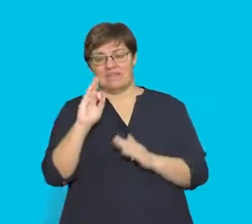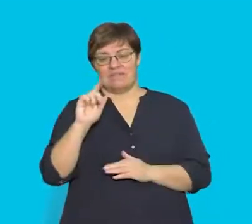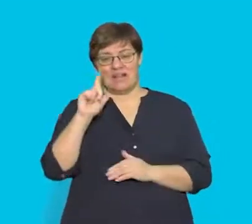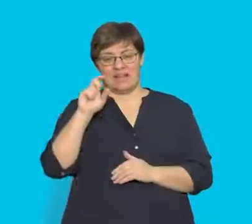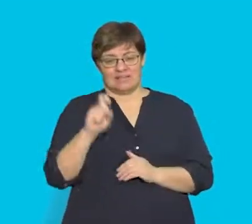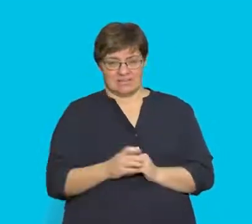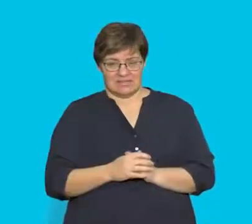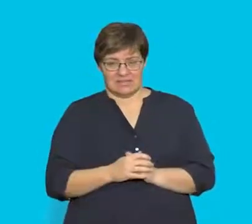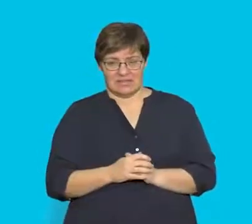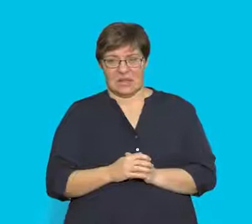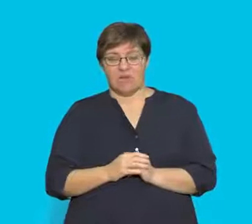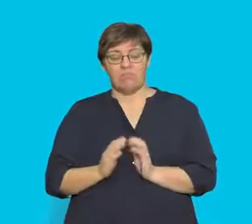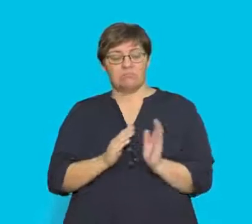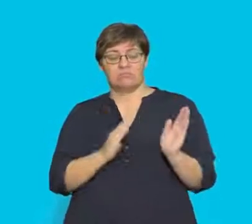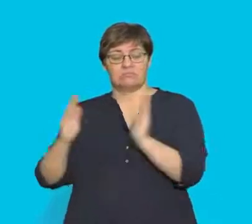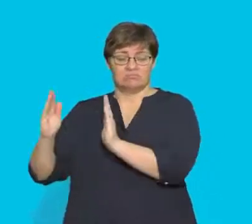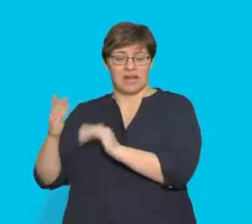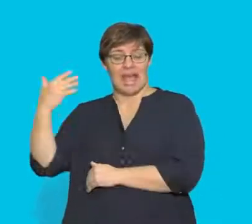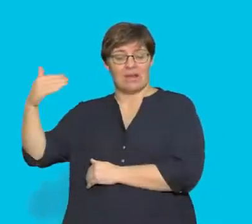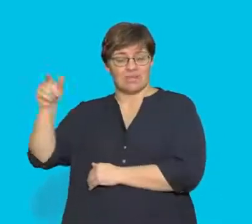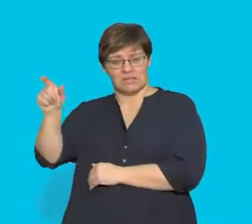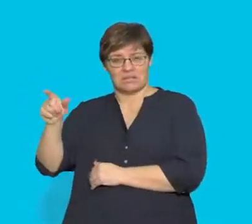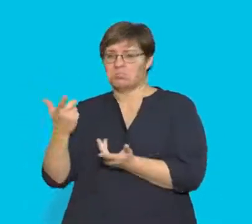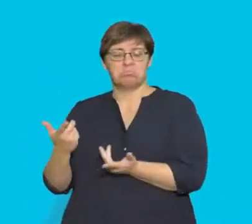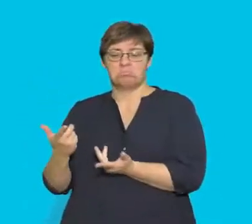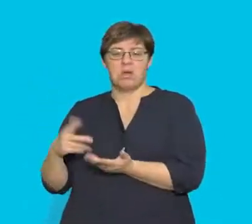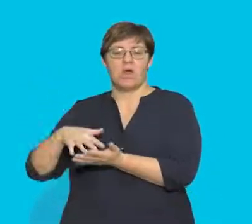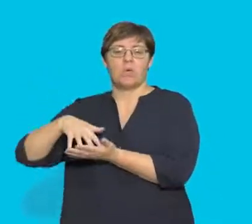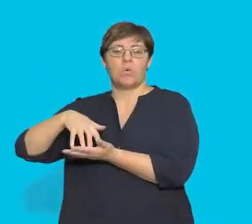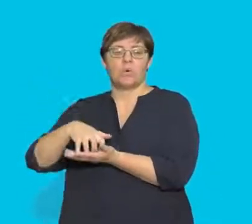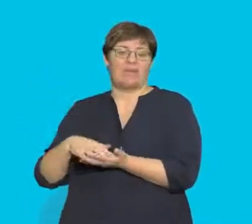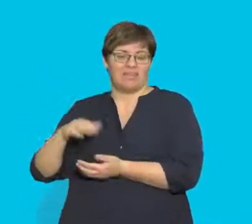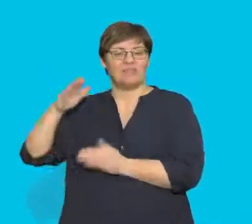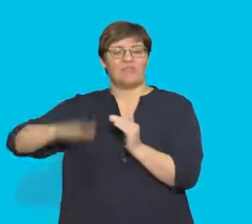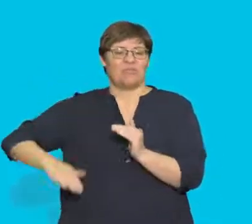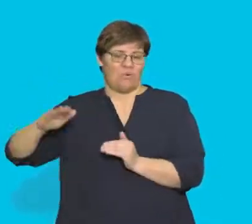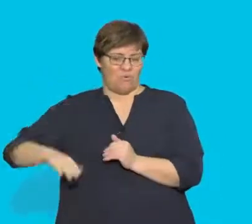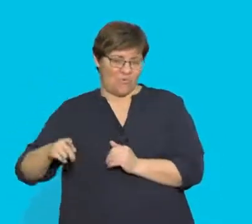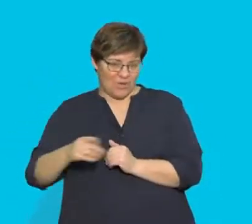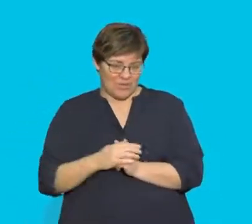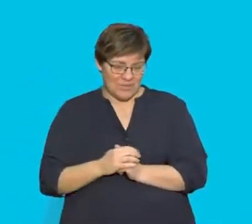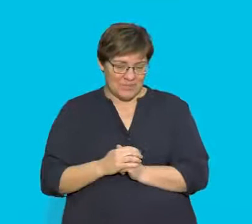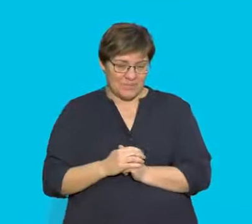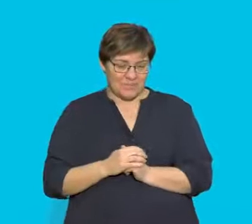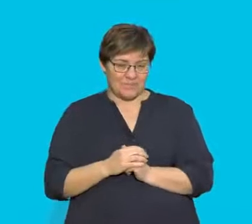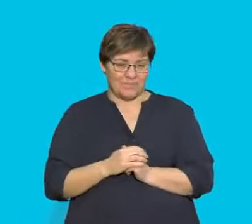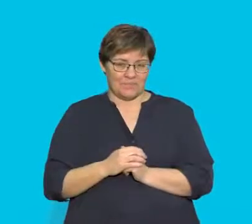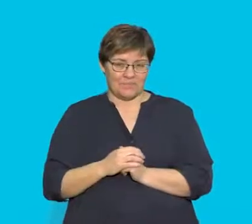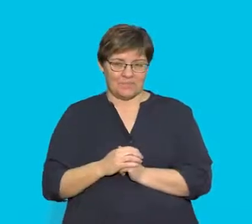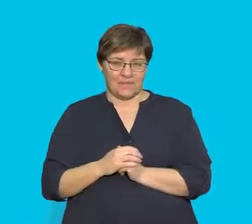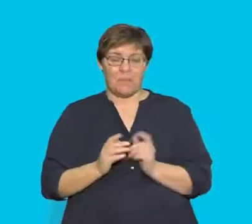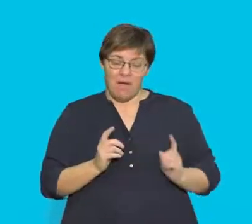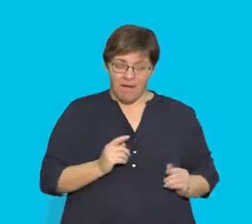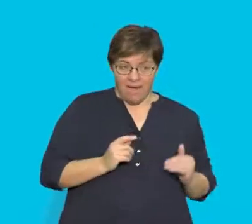flux. Whereas if we go to this point, you'll see that here it's low. Over